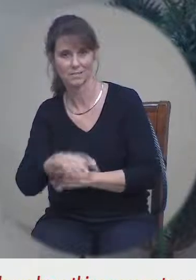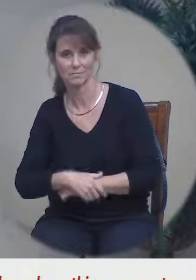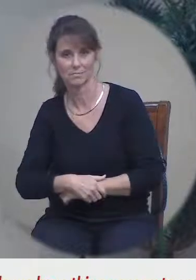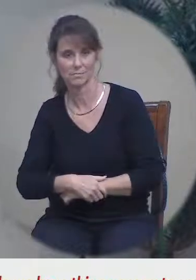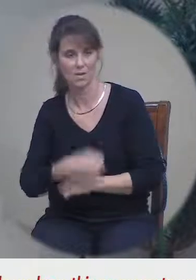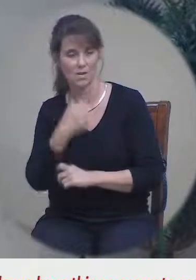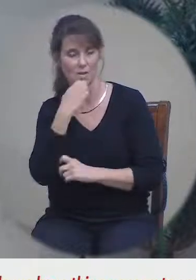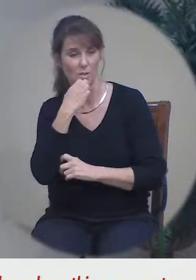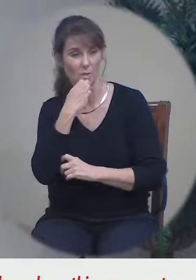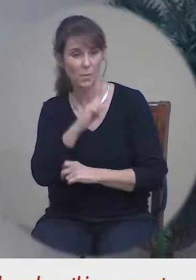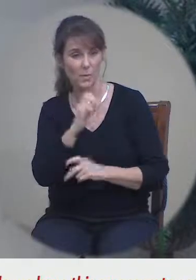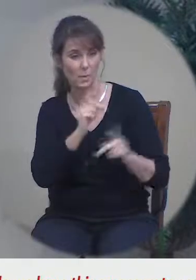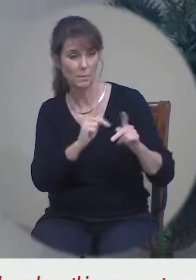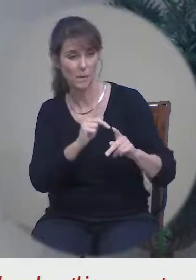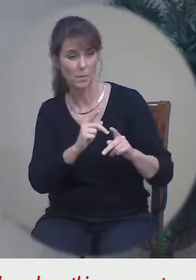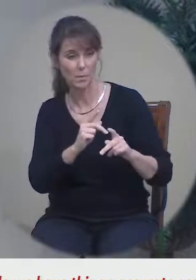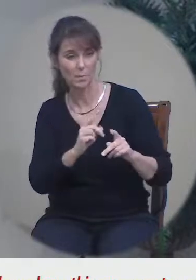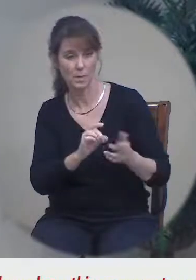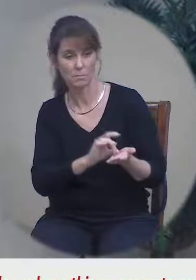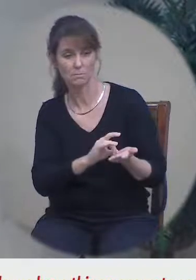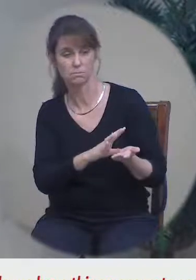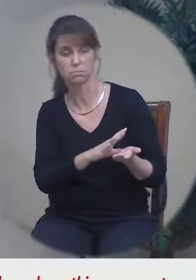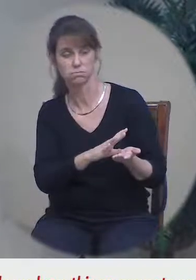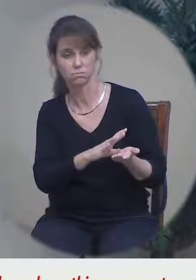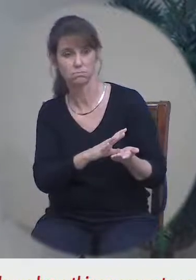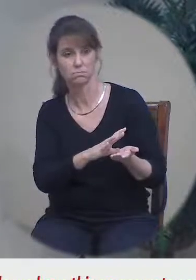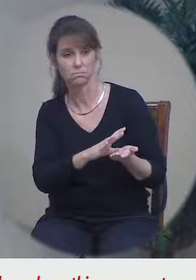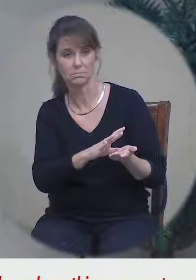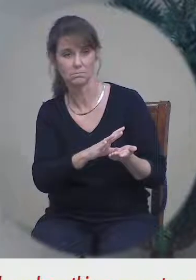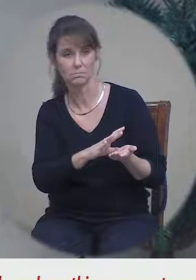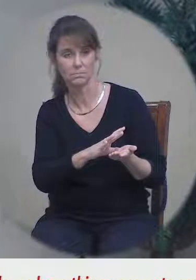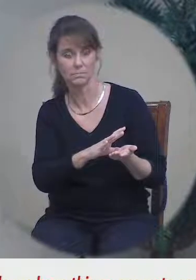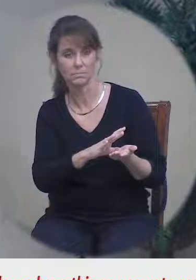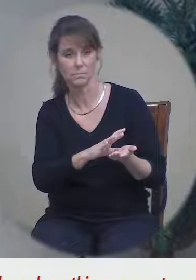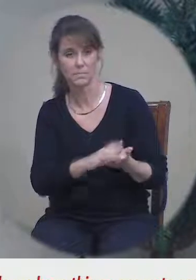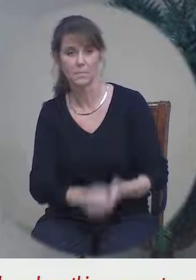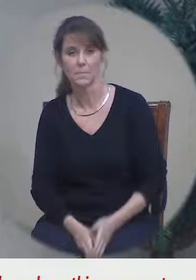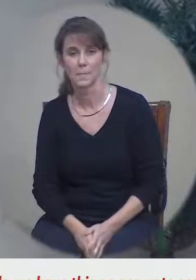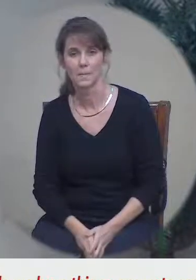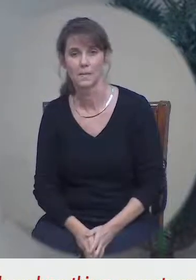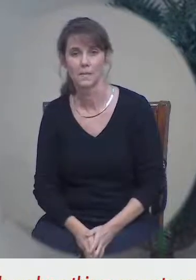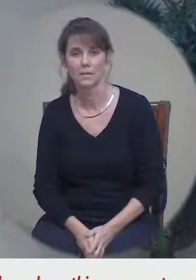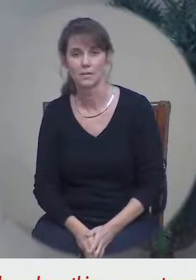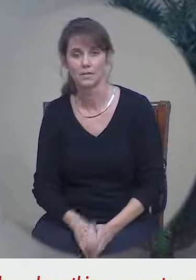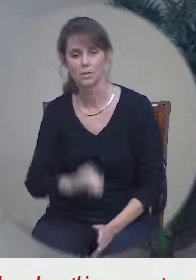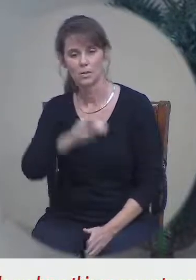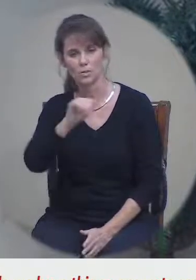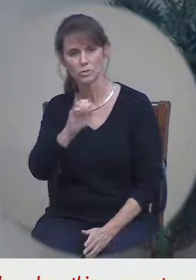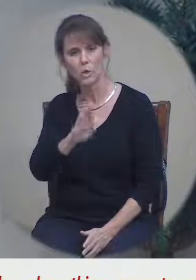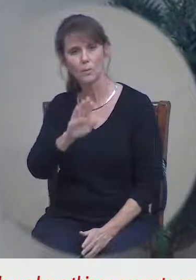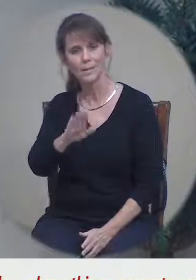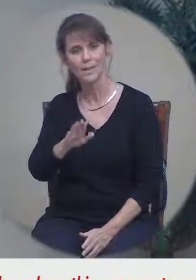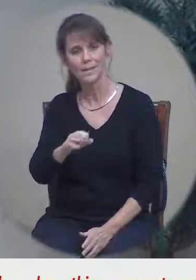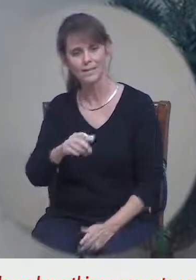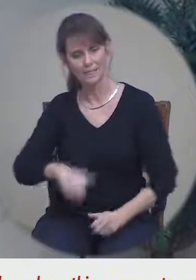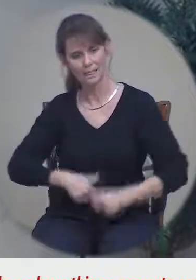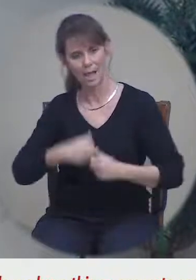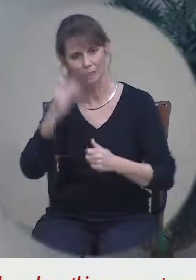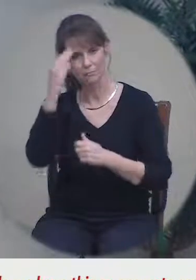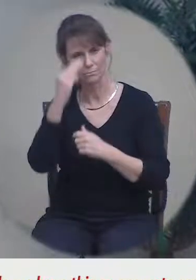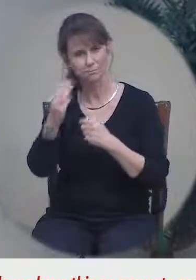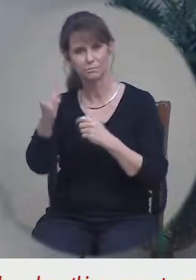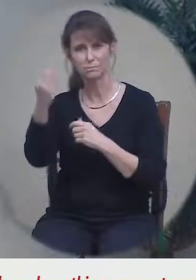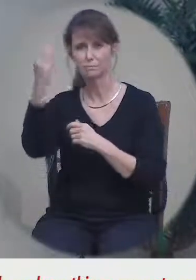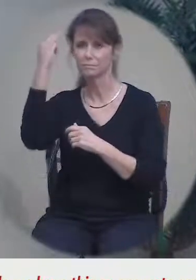and snatched the prey from his teeth. So as Job reflected on his past life, we get a little insight into the